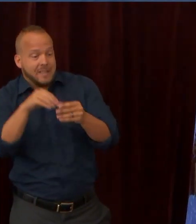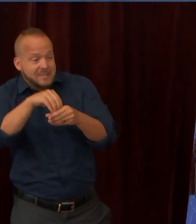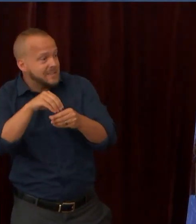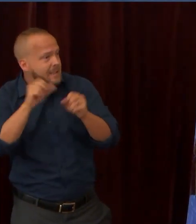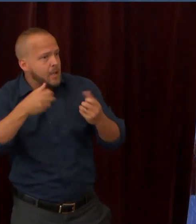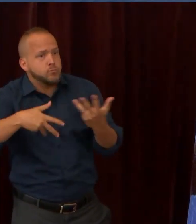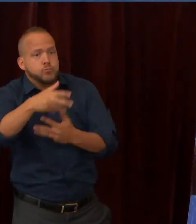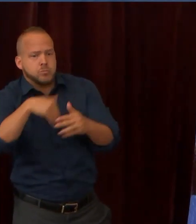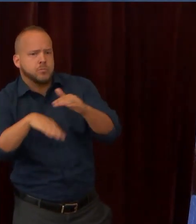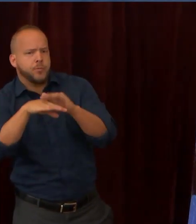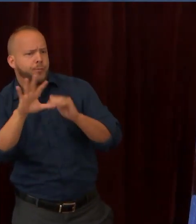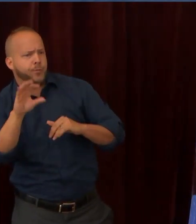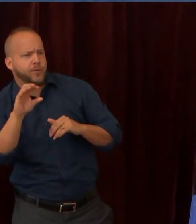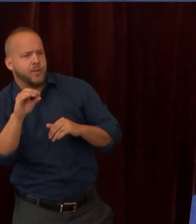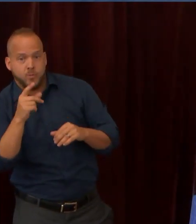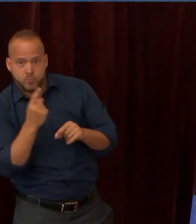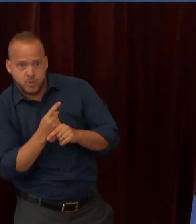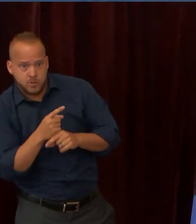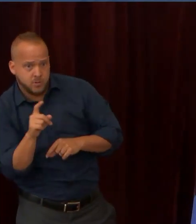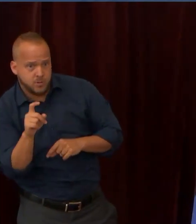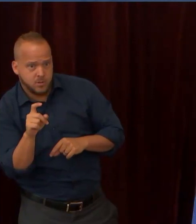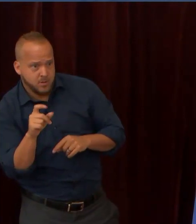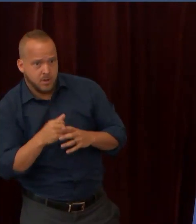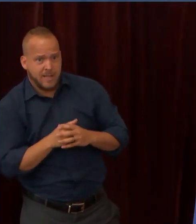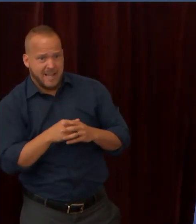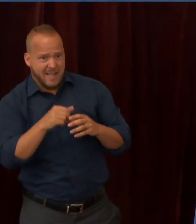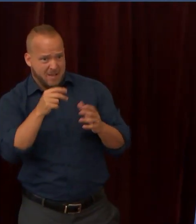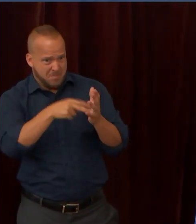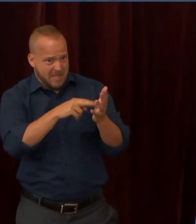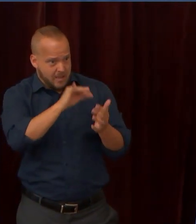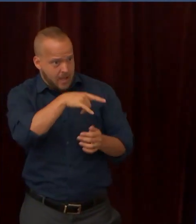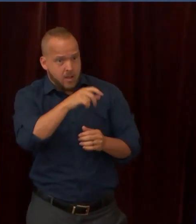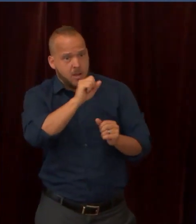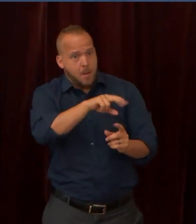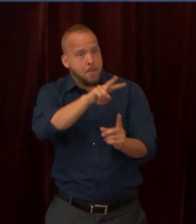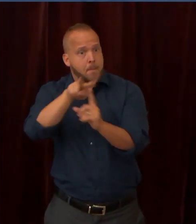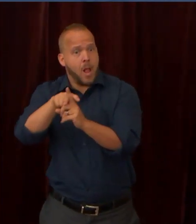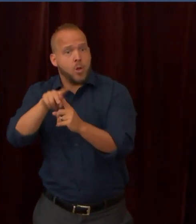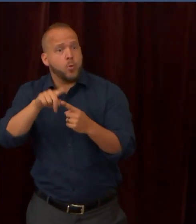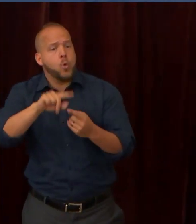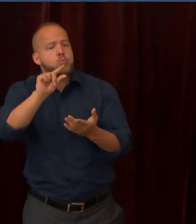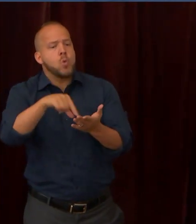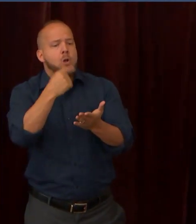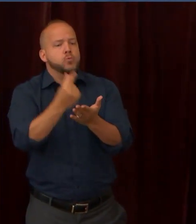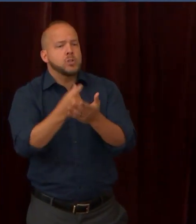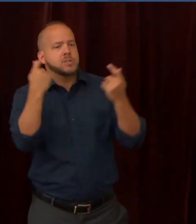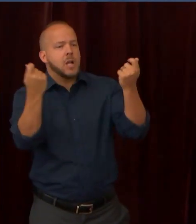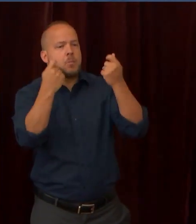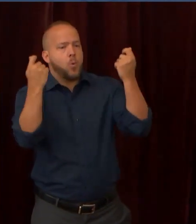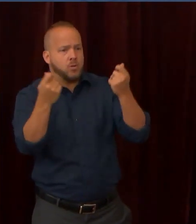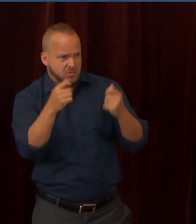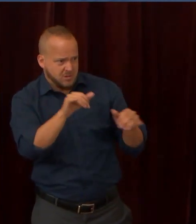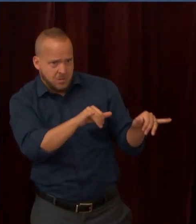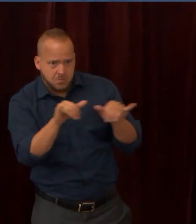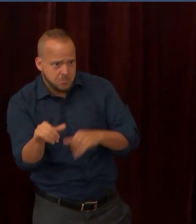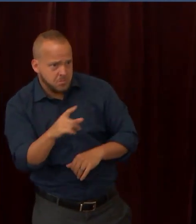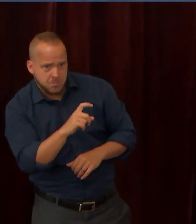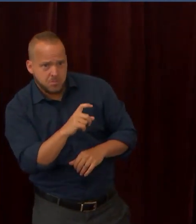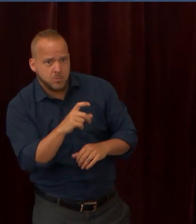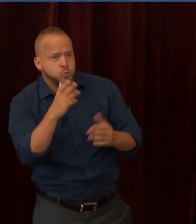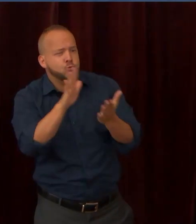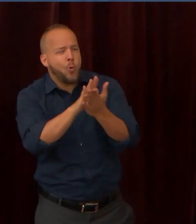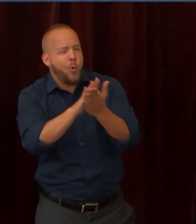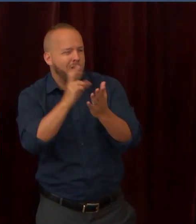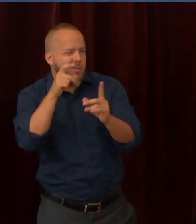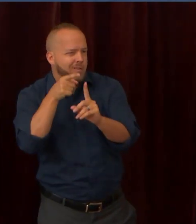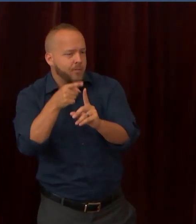some graduation ceremonies? And then also, been hearing a lot from Republican lawmakers and just everyday people